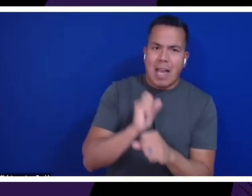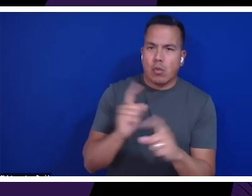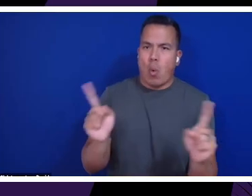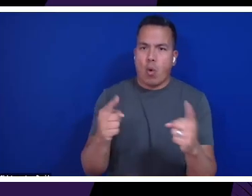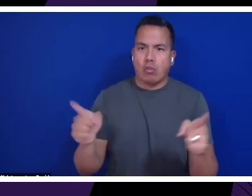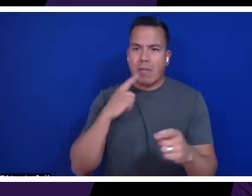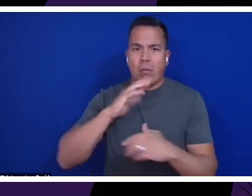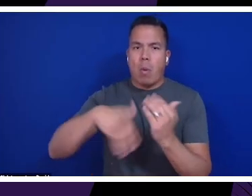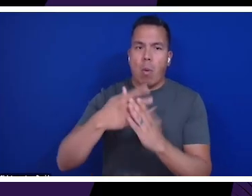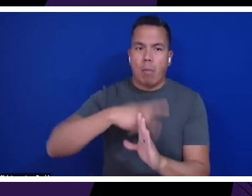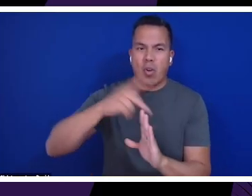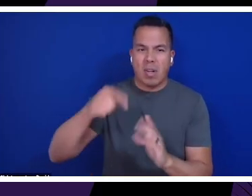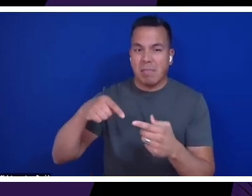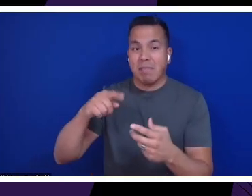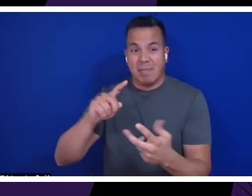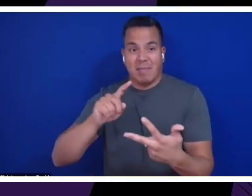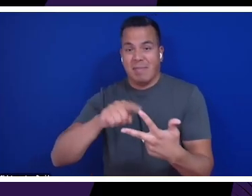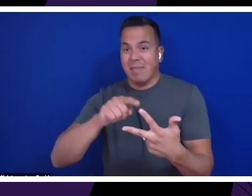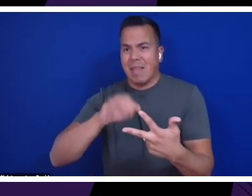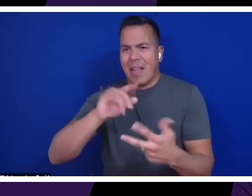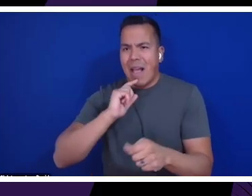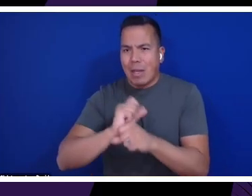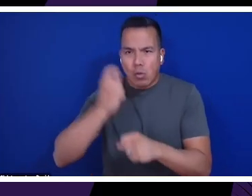is the brain of the system. It manages the complete